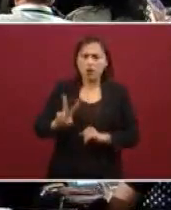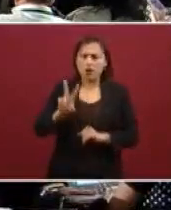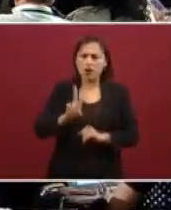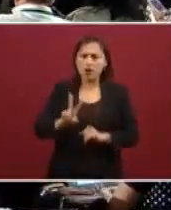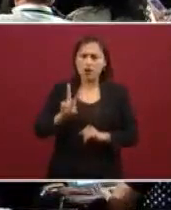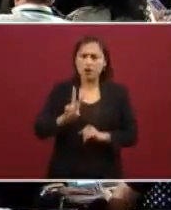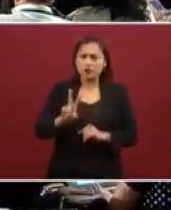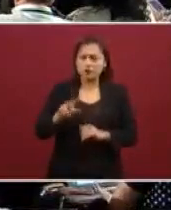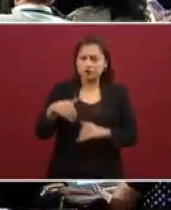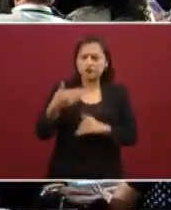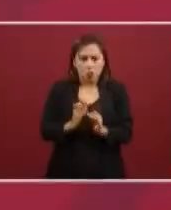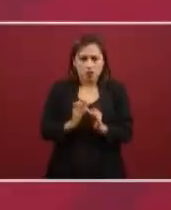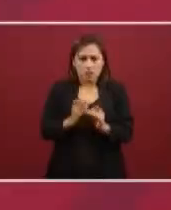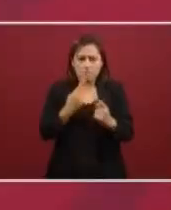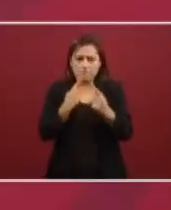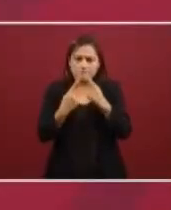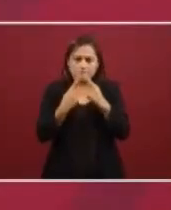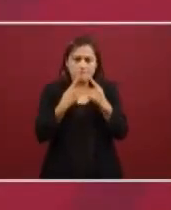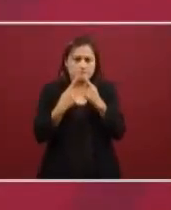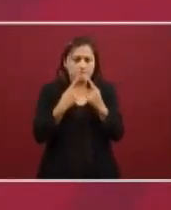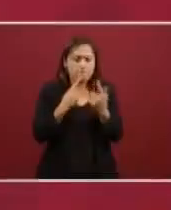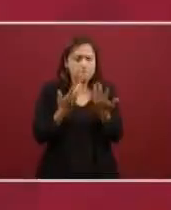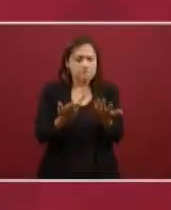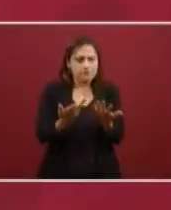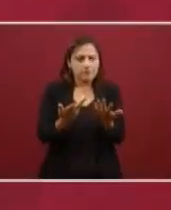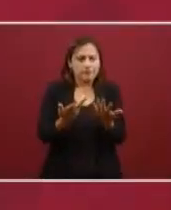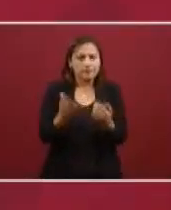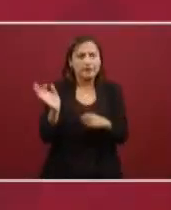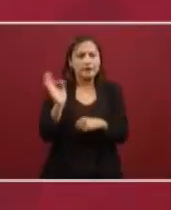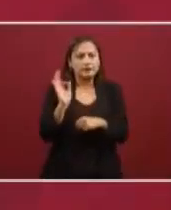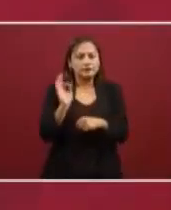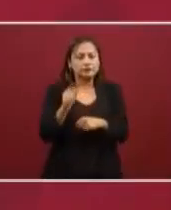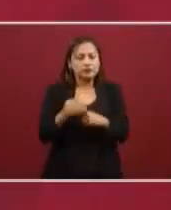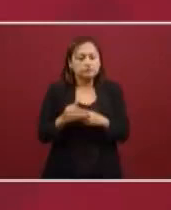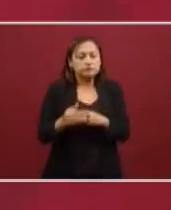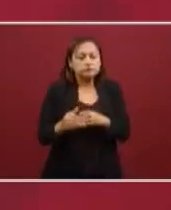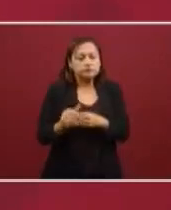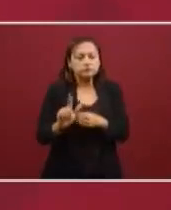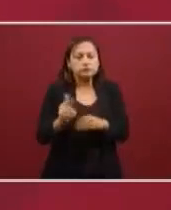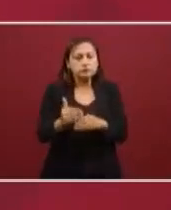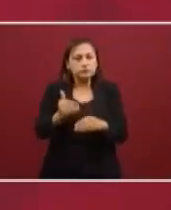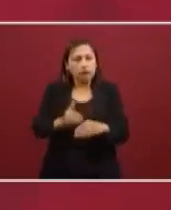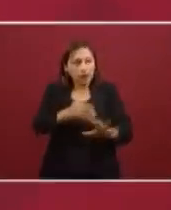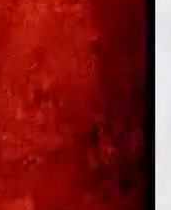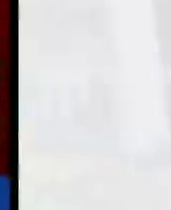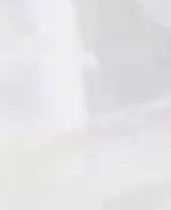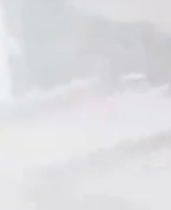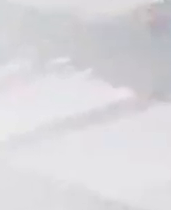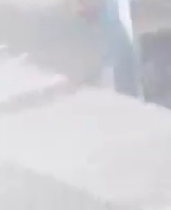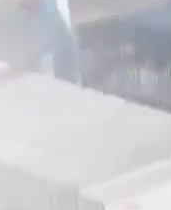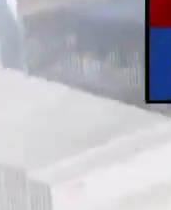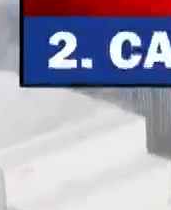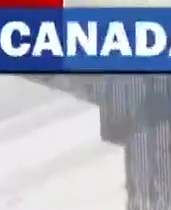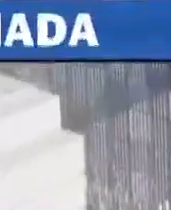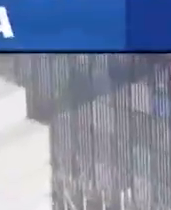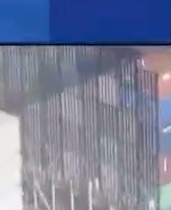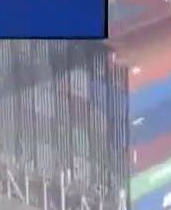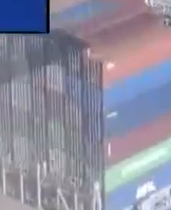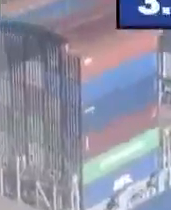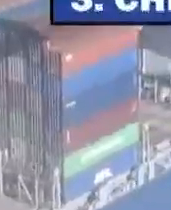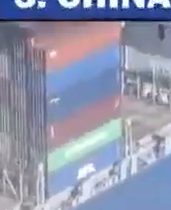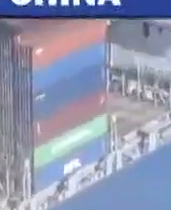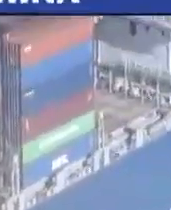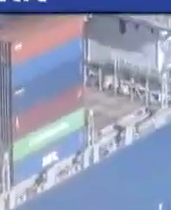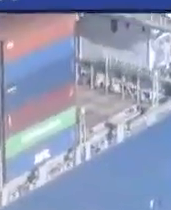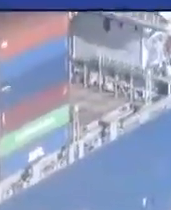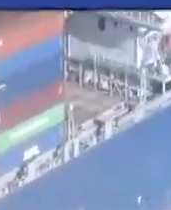and an agreement can be reached. I am optimistic that an agreement will be reached. Mexico is America's top